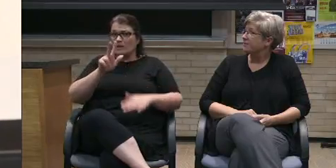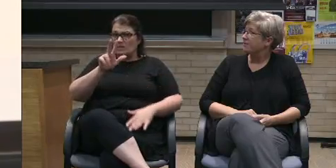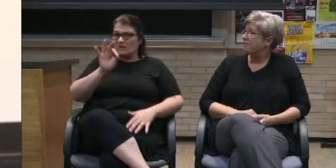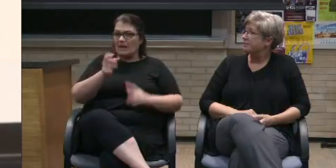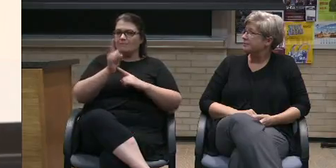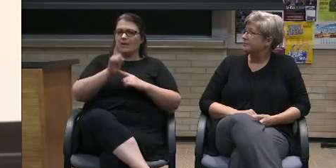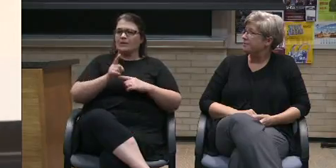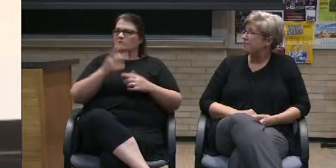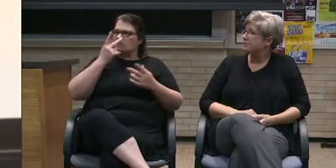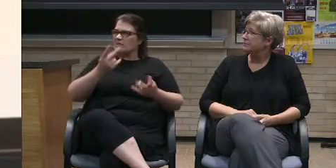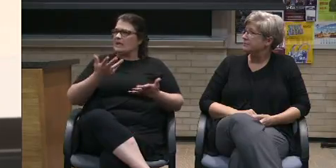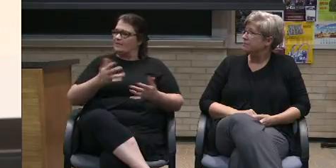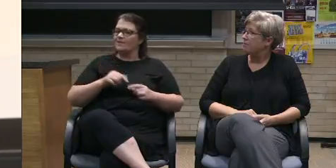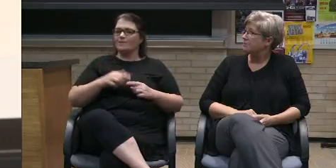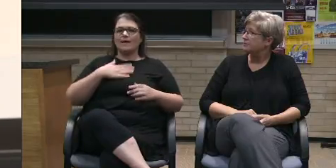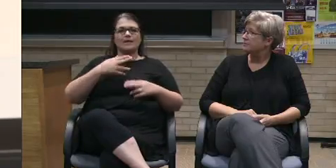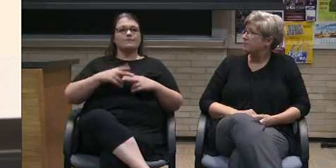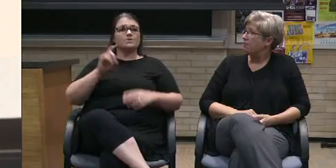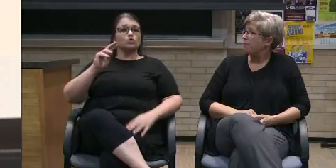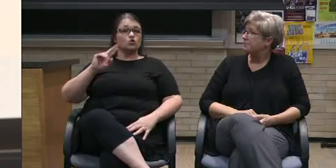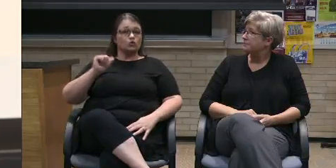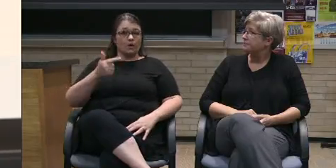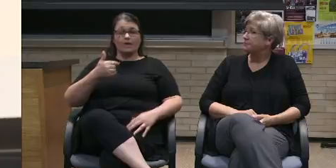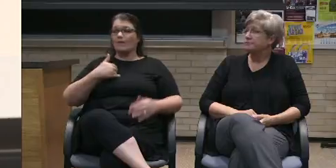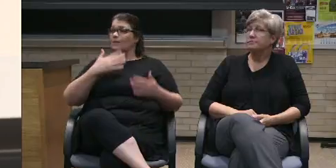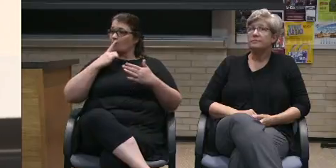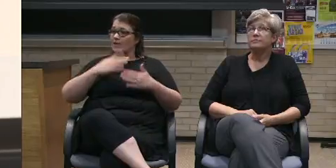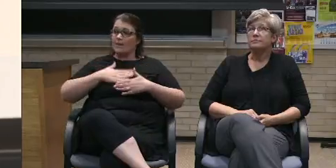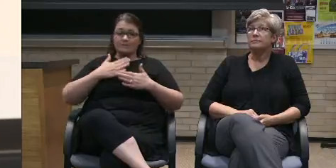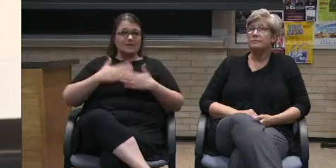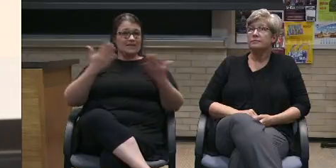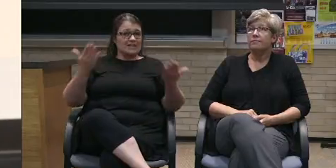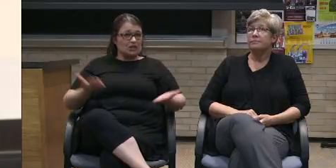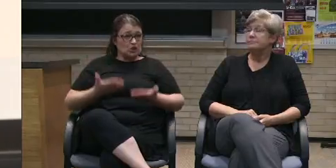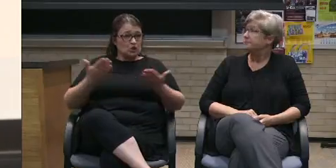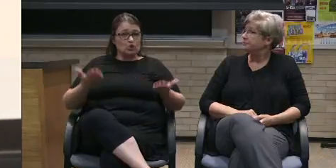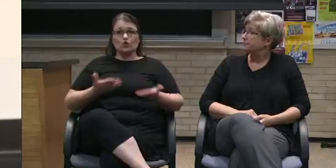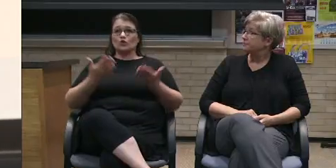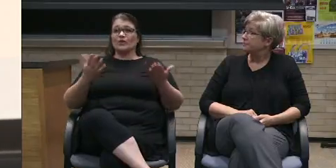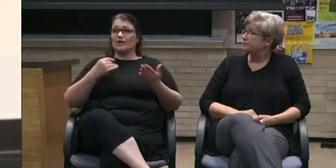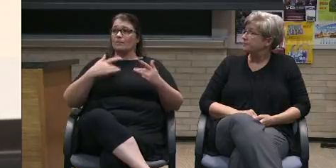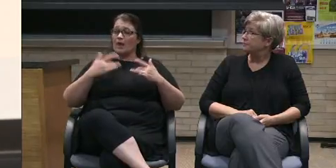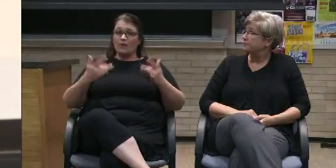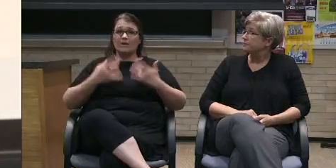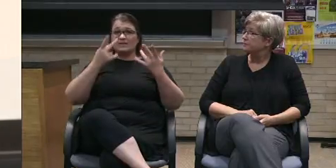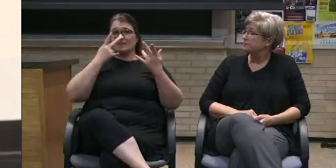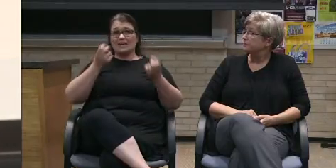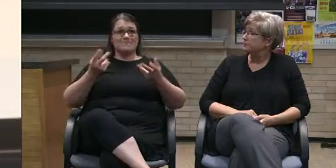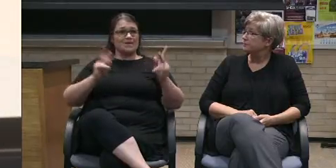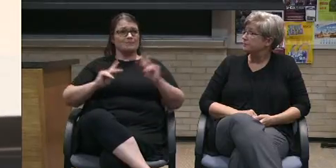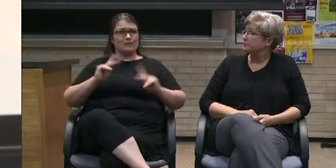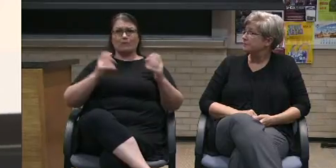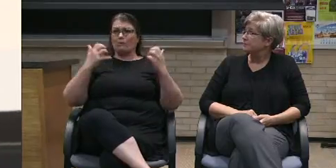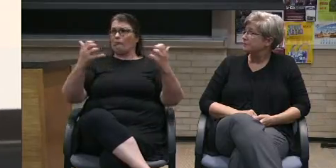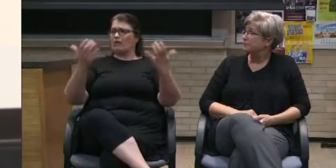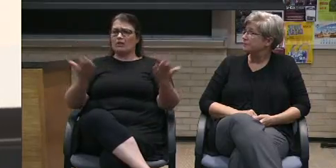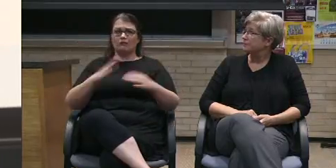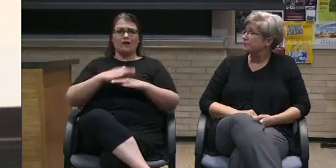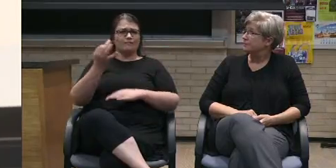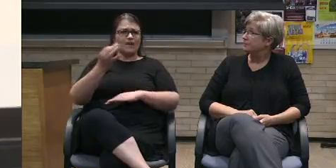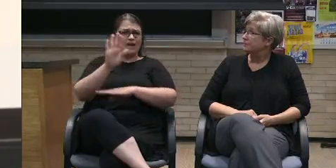My name is Doug Scheidt, and I'm really pleased to be here. And I'm thrilled to see even as many people here on a Friday afternoon at 3 o'clock, which